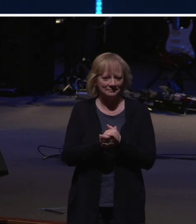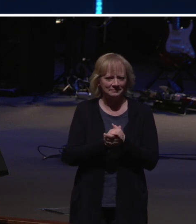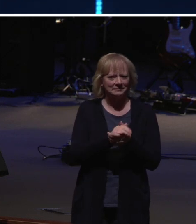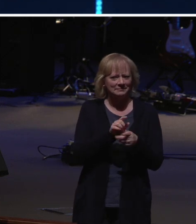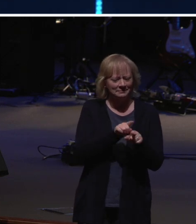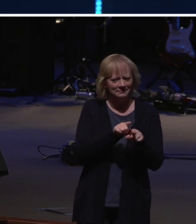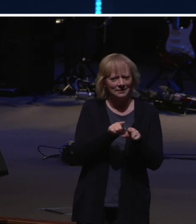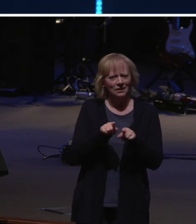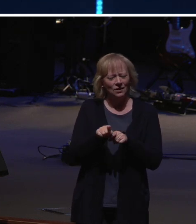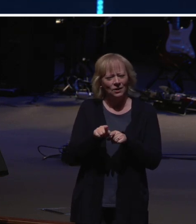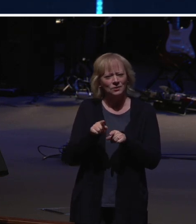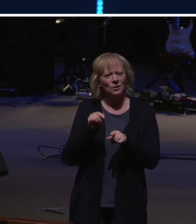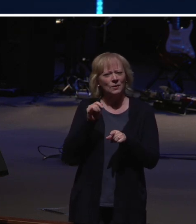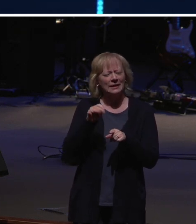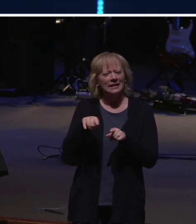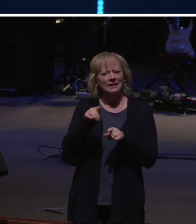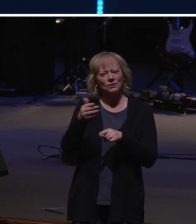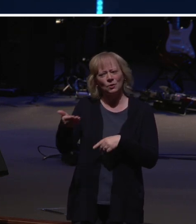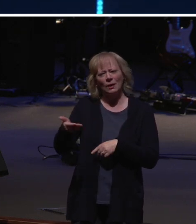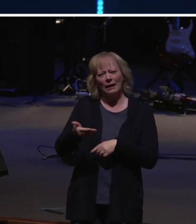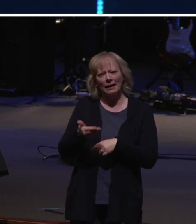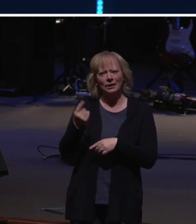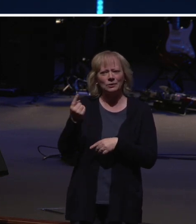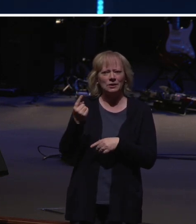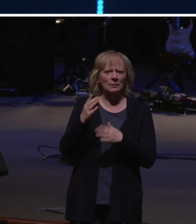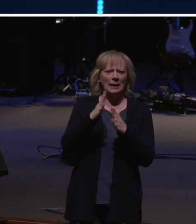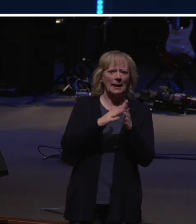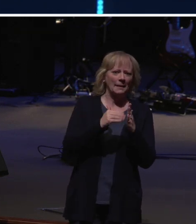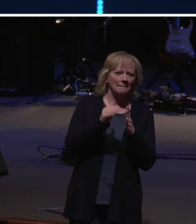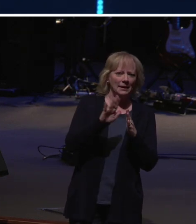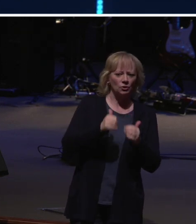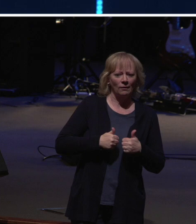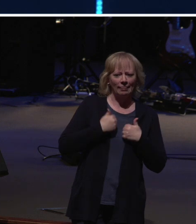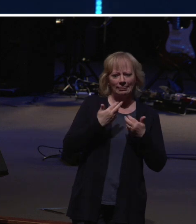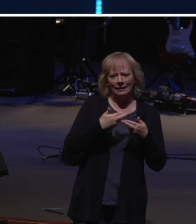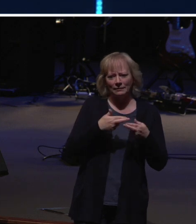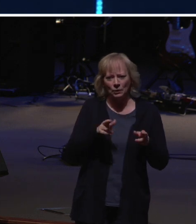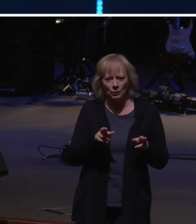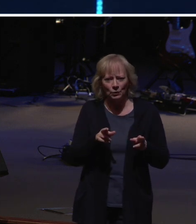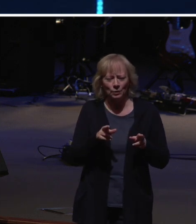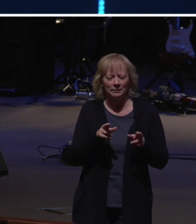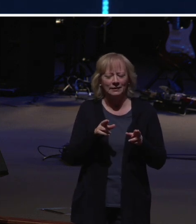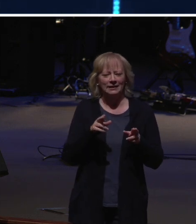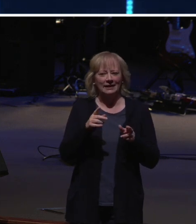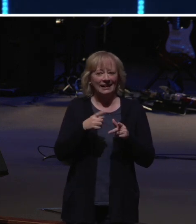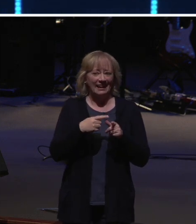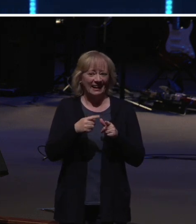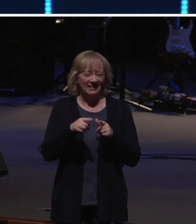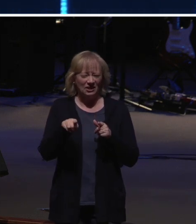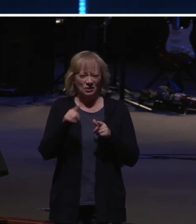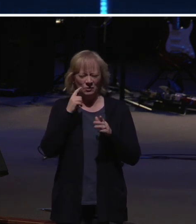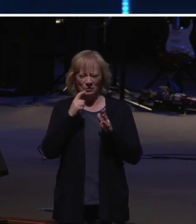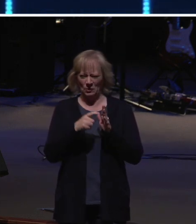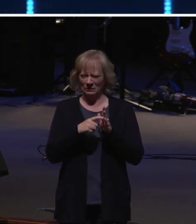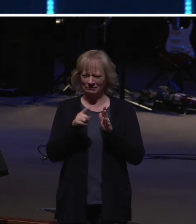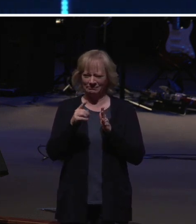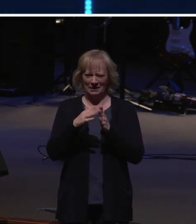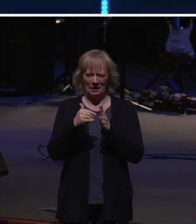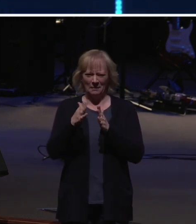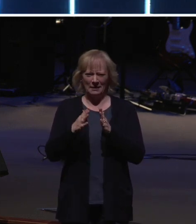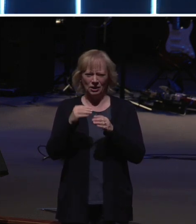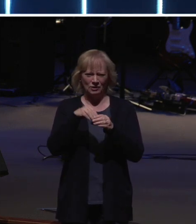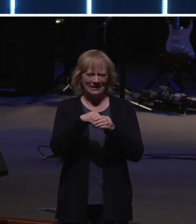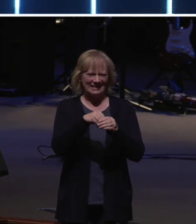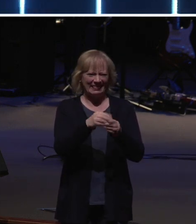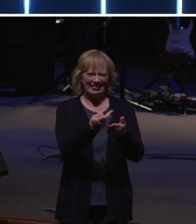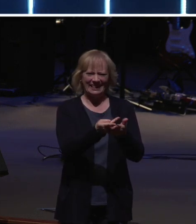And, I mean, if you hire a painter to paint your living room Benjamin Moore 1072 and you find him in your kitchen with